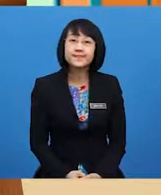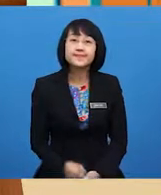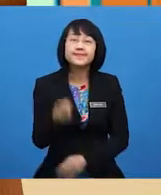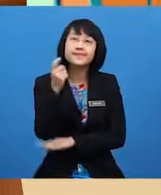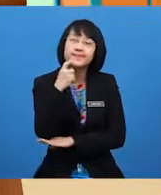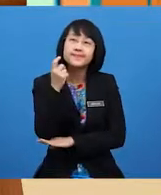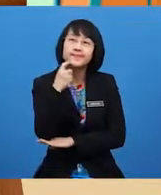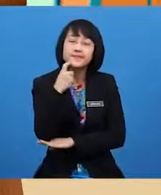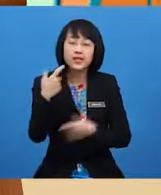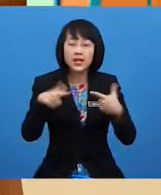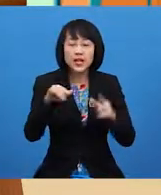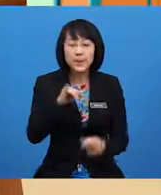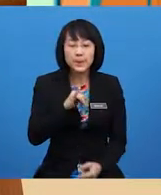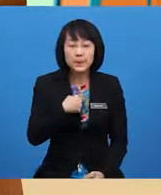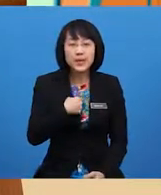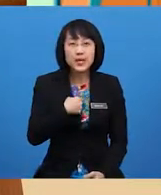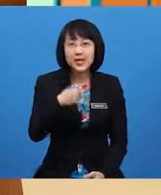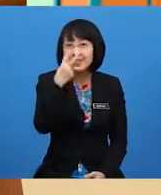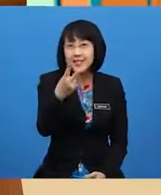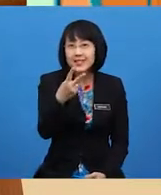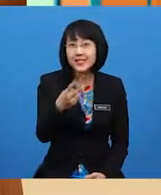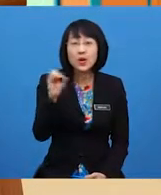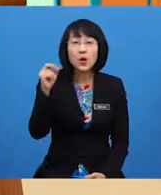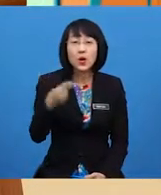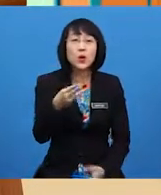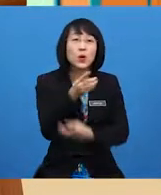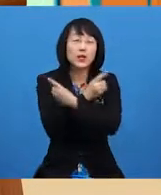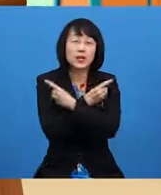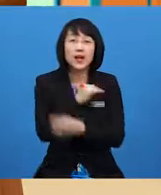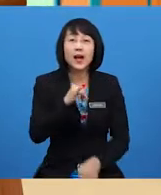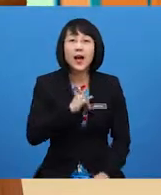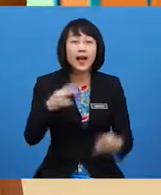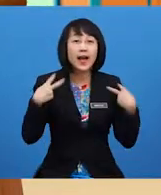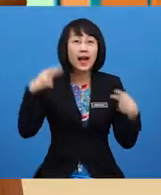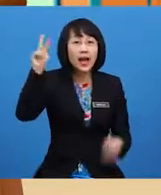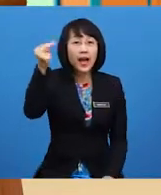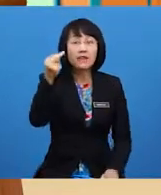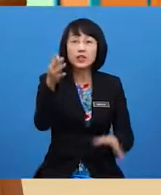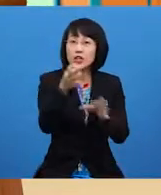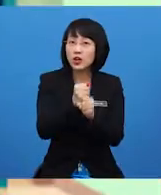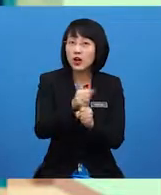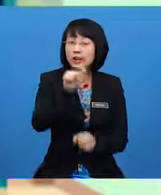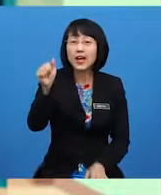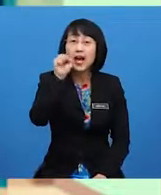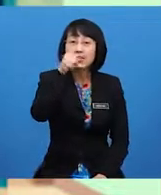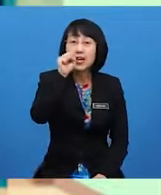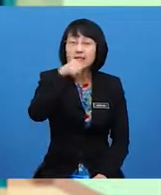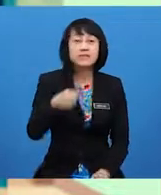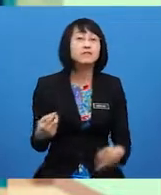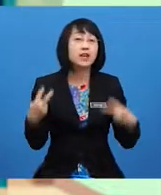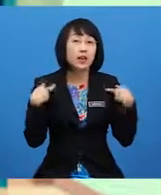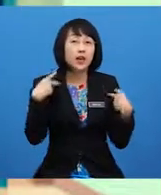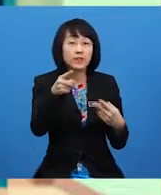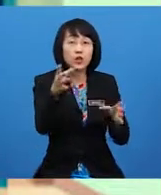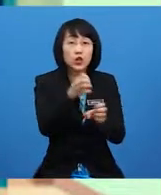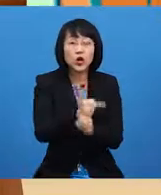Let me see. Oh dear, I haven't got a carrot. Have you got